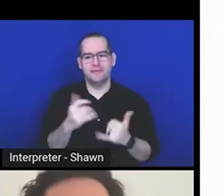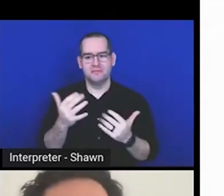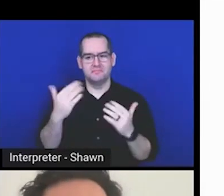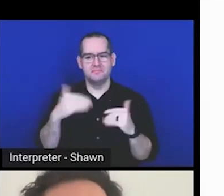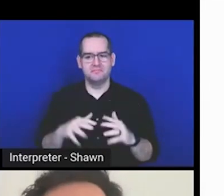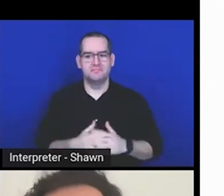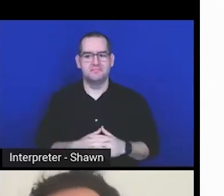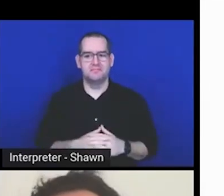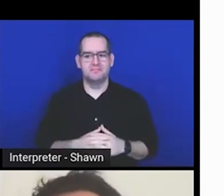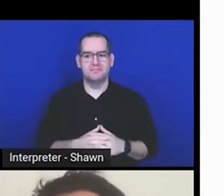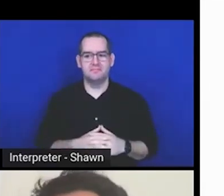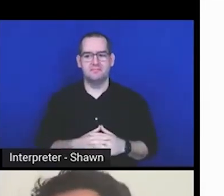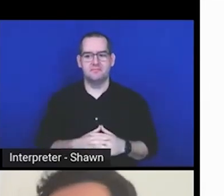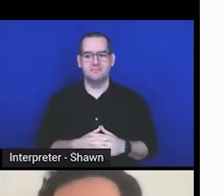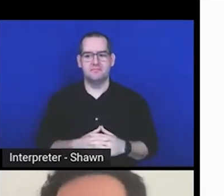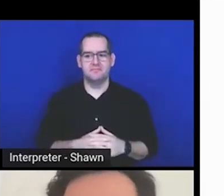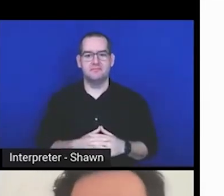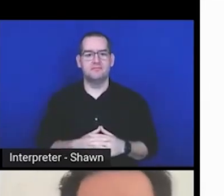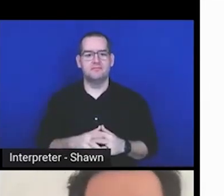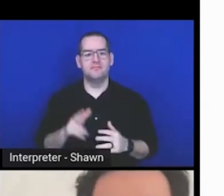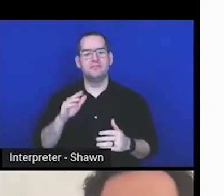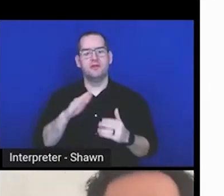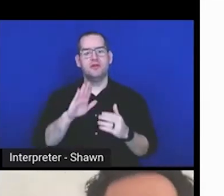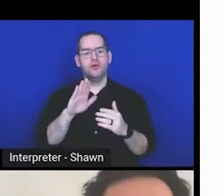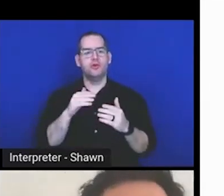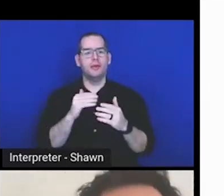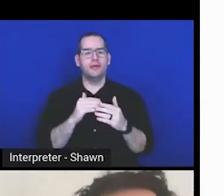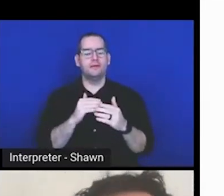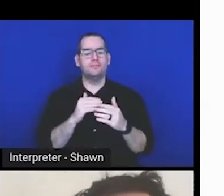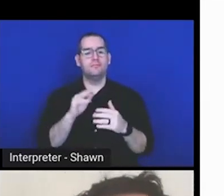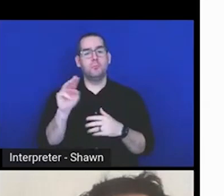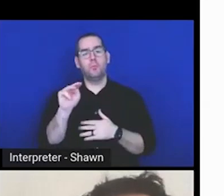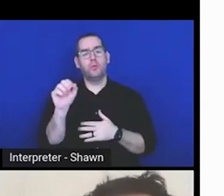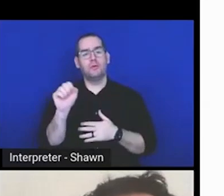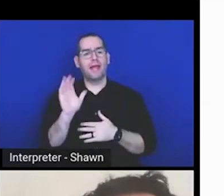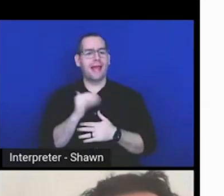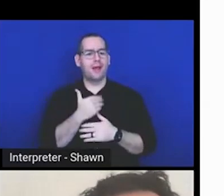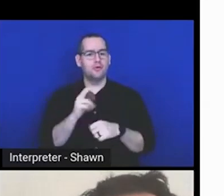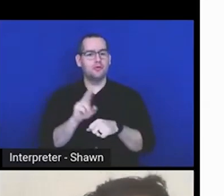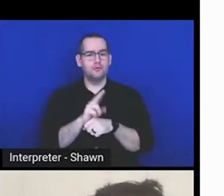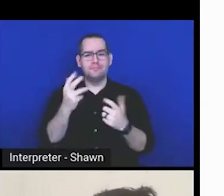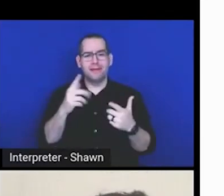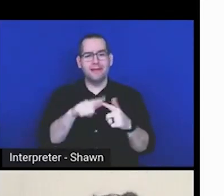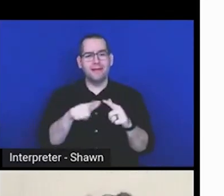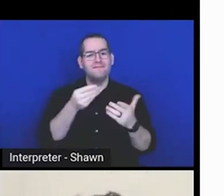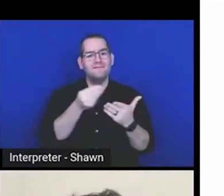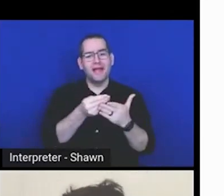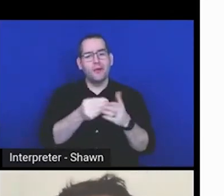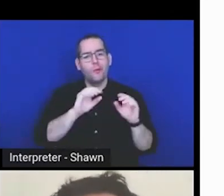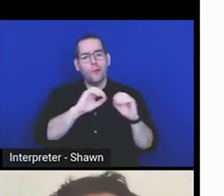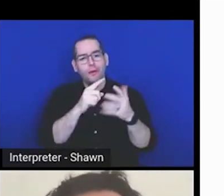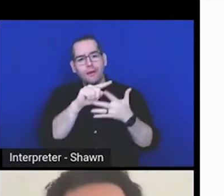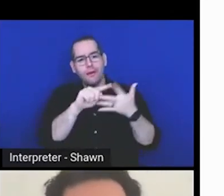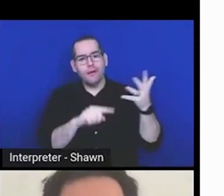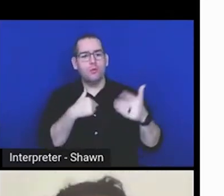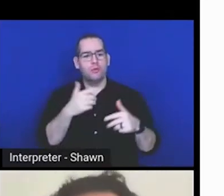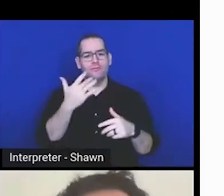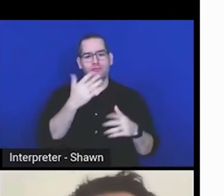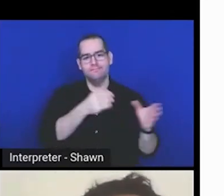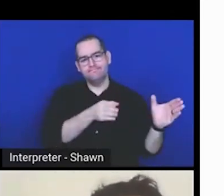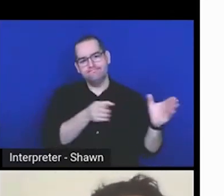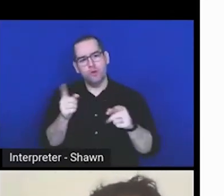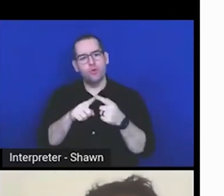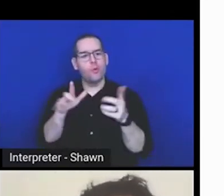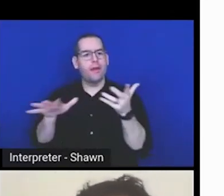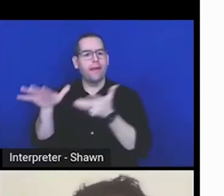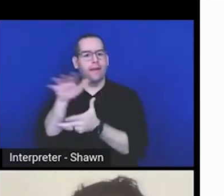Okay, so a little bit about our use case. So we, like many other financial organizations, are going to the cloud.